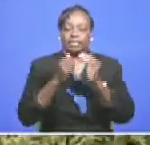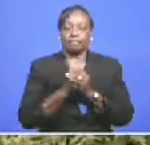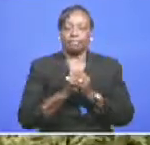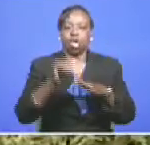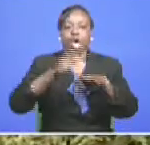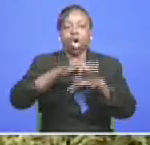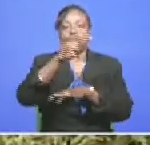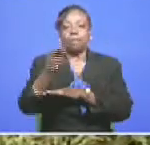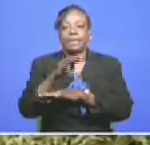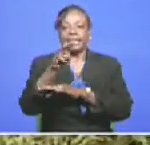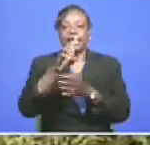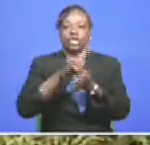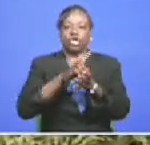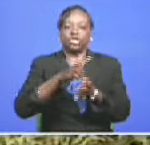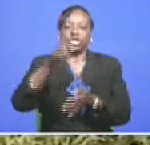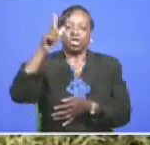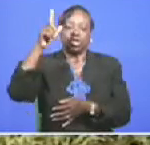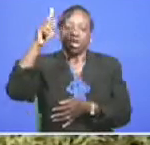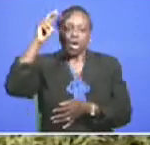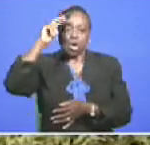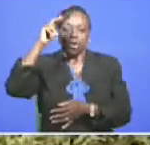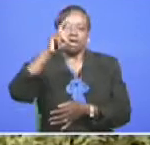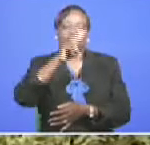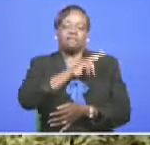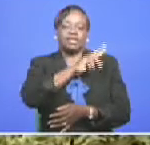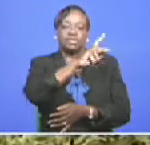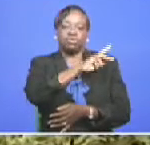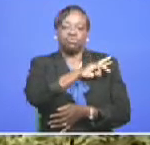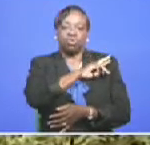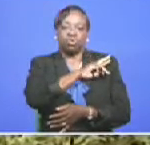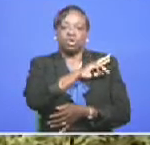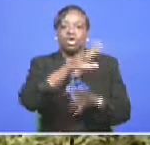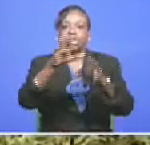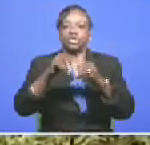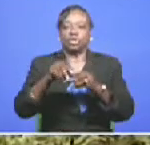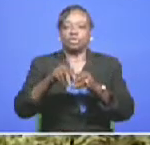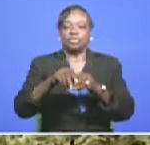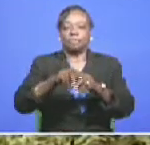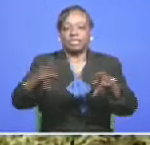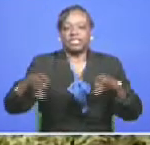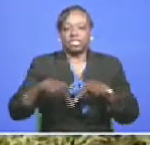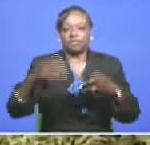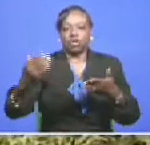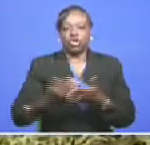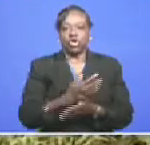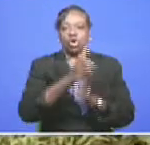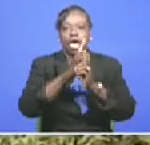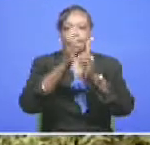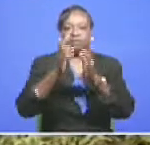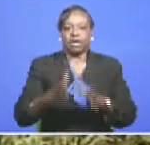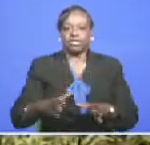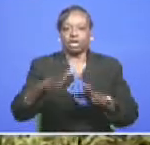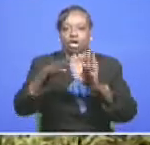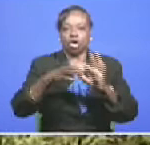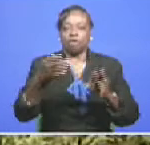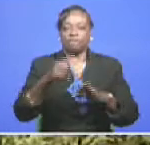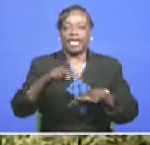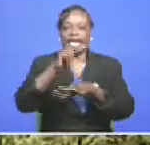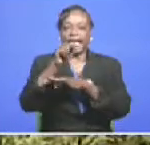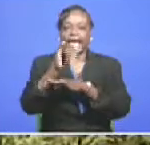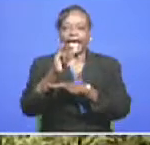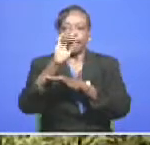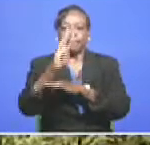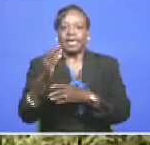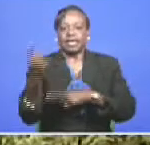On Monday, Dr. Nicola Virgil Roll assumed the post as the new director of the National Insurance Board, and today she told